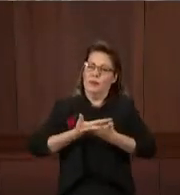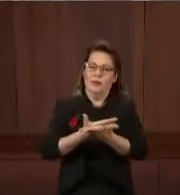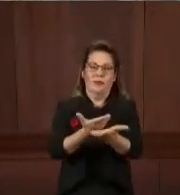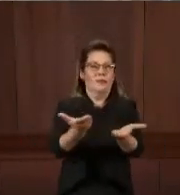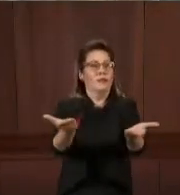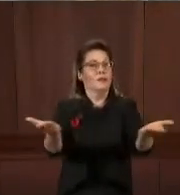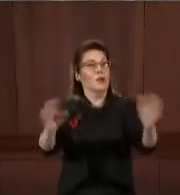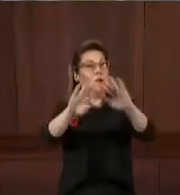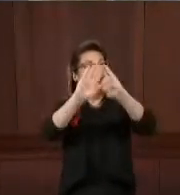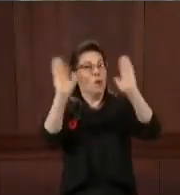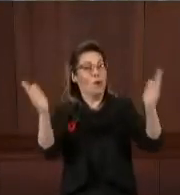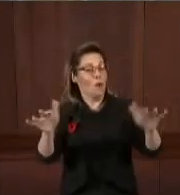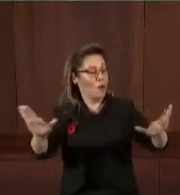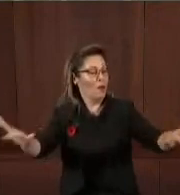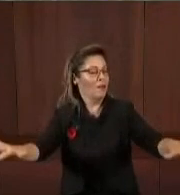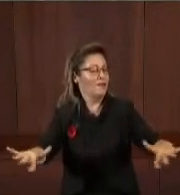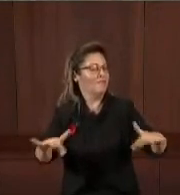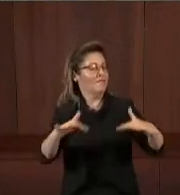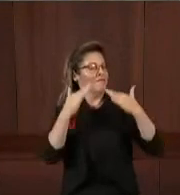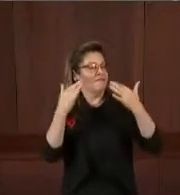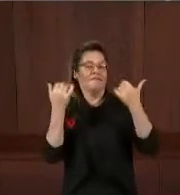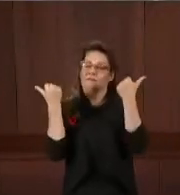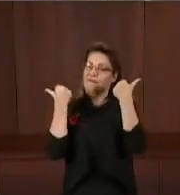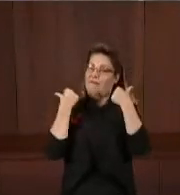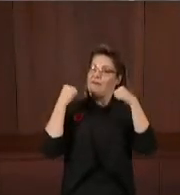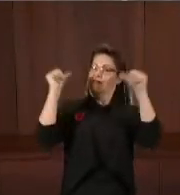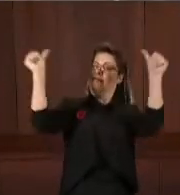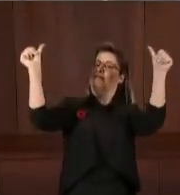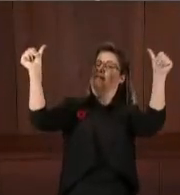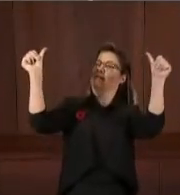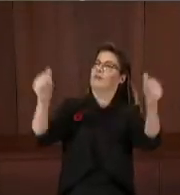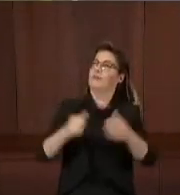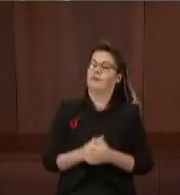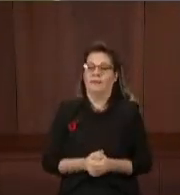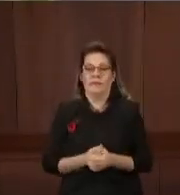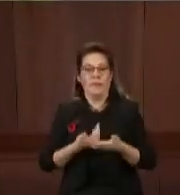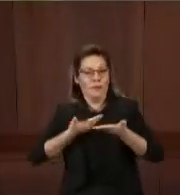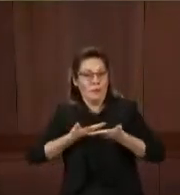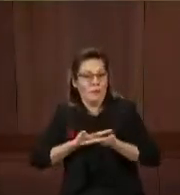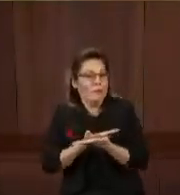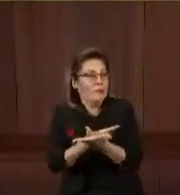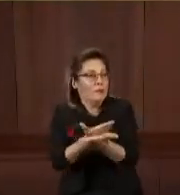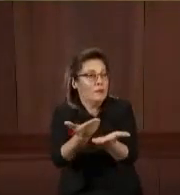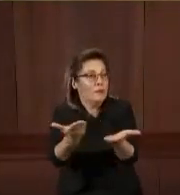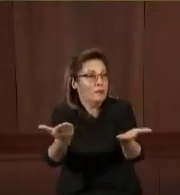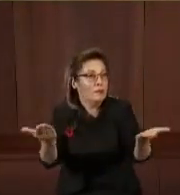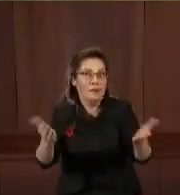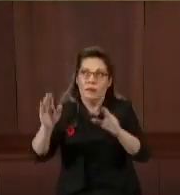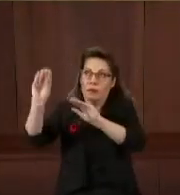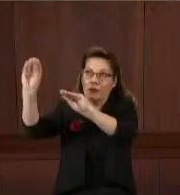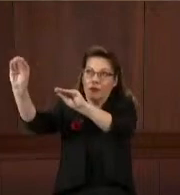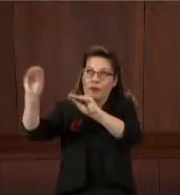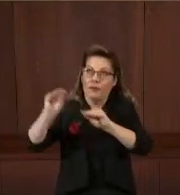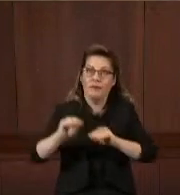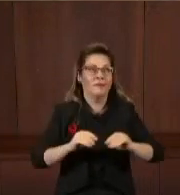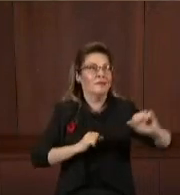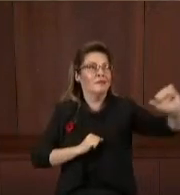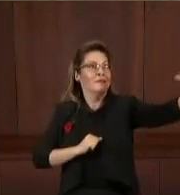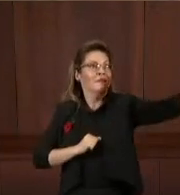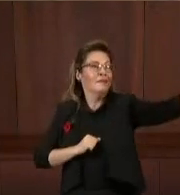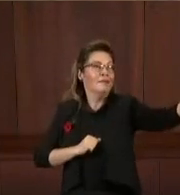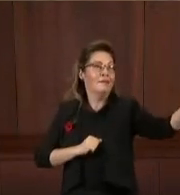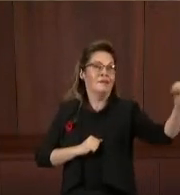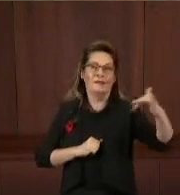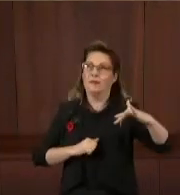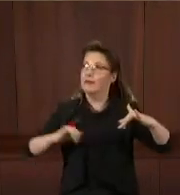commonwealth of ours renowned of all the lands. For those who've